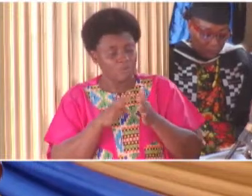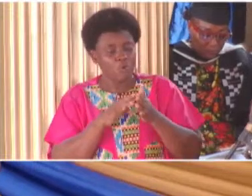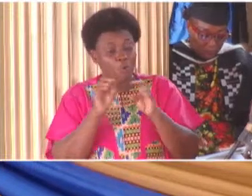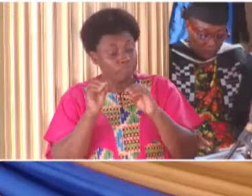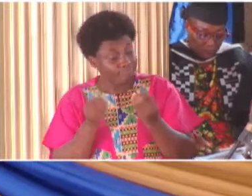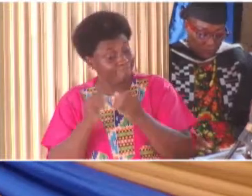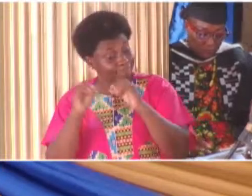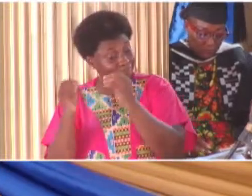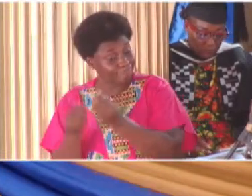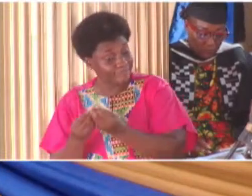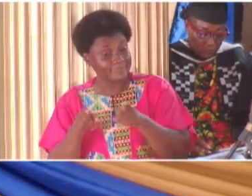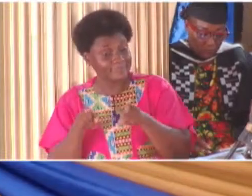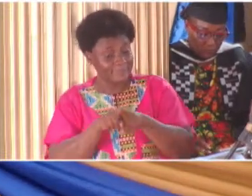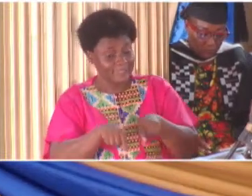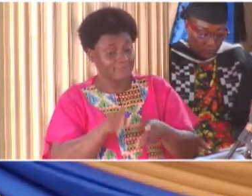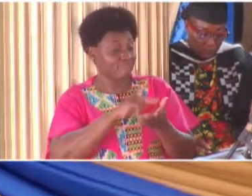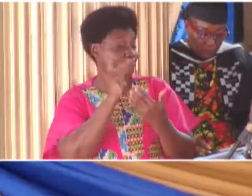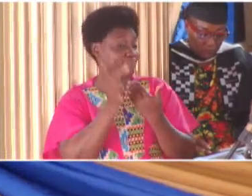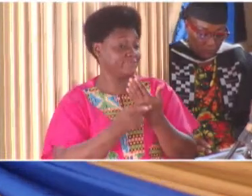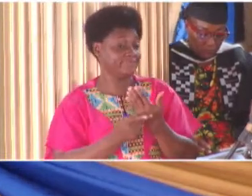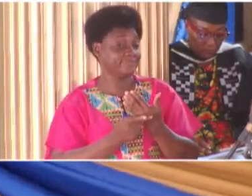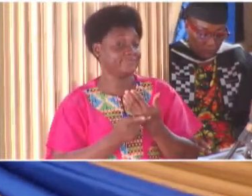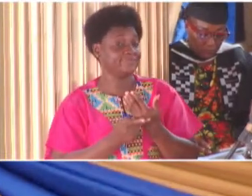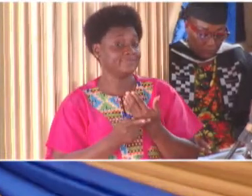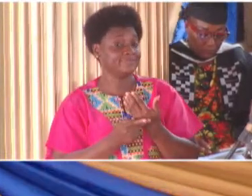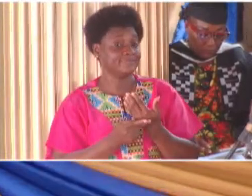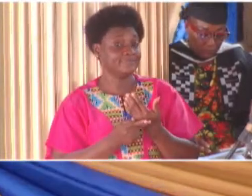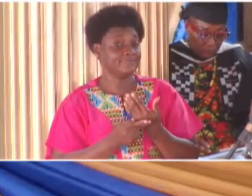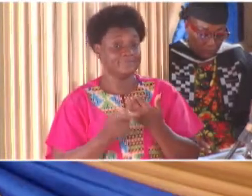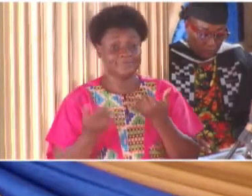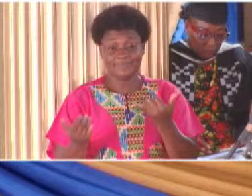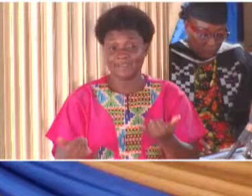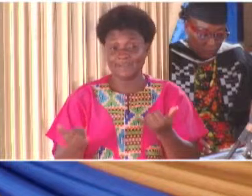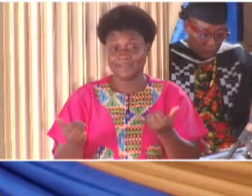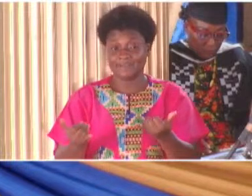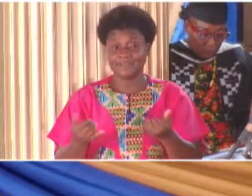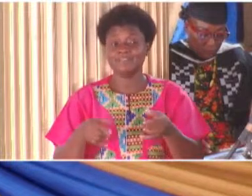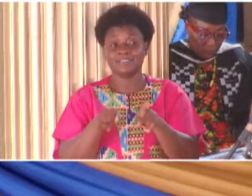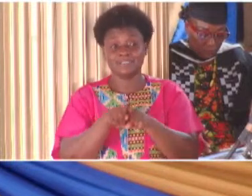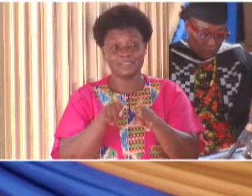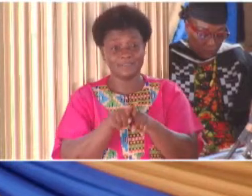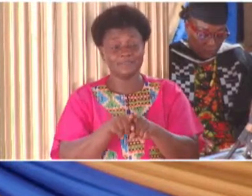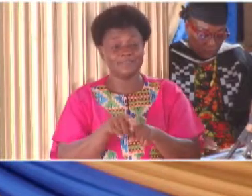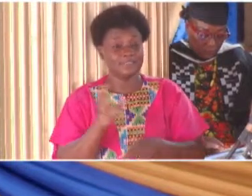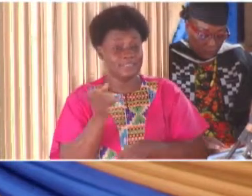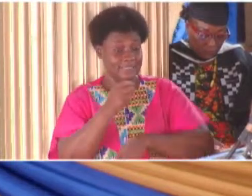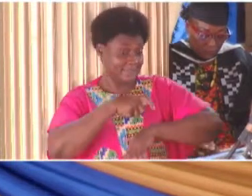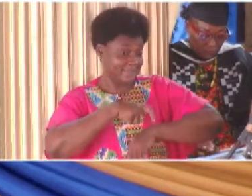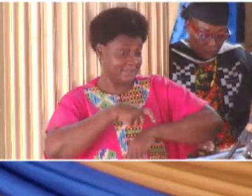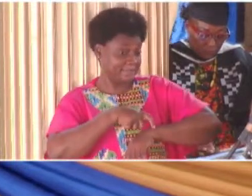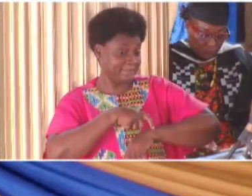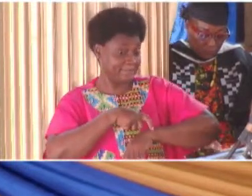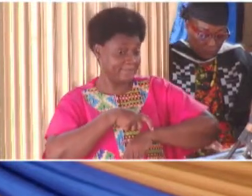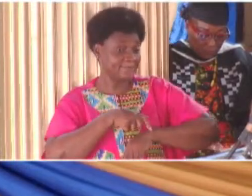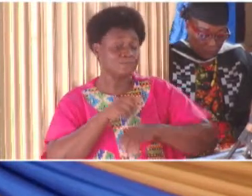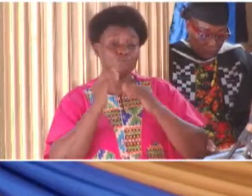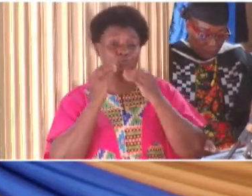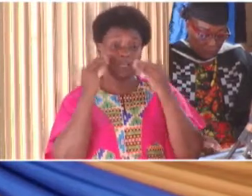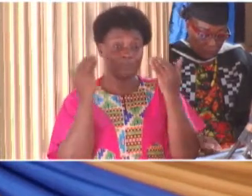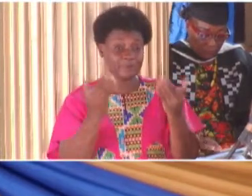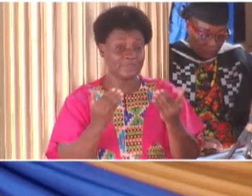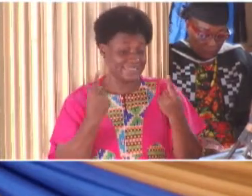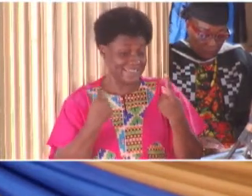organizing this event. Now, let us also all take a moment to appreciate